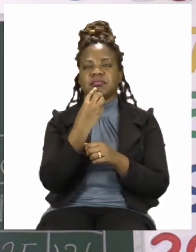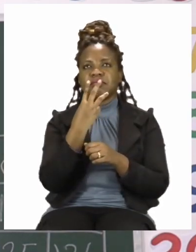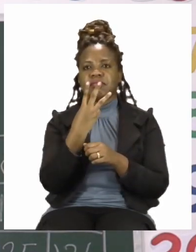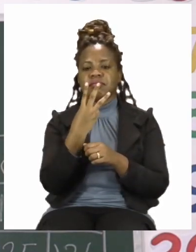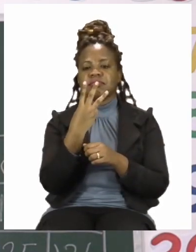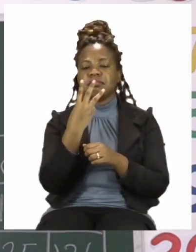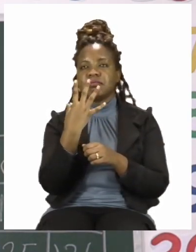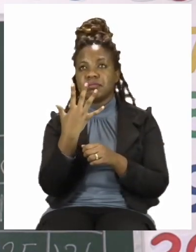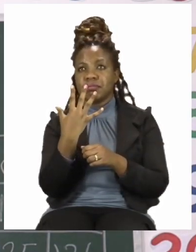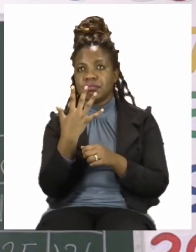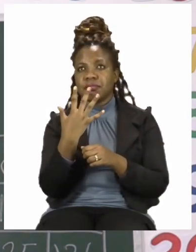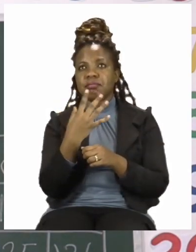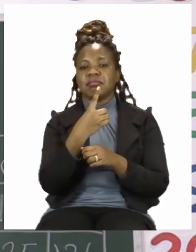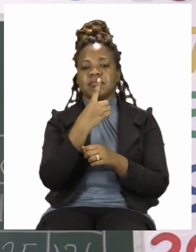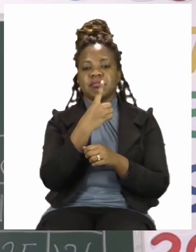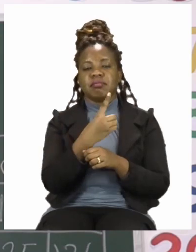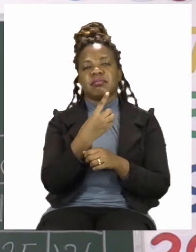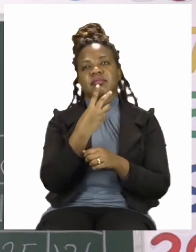135 is